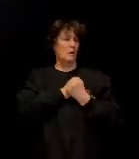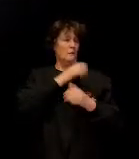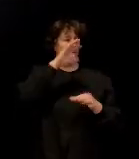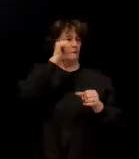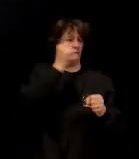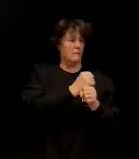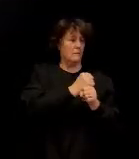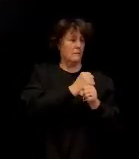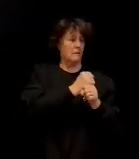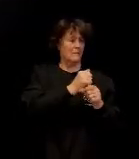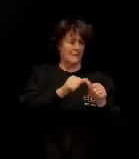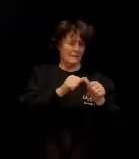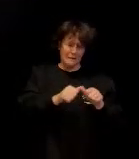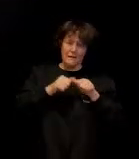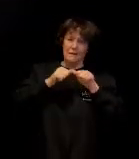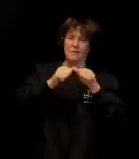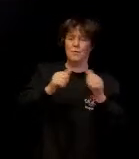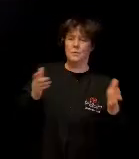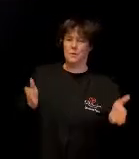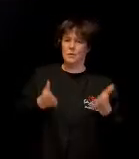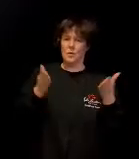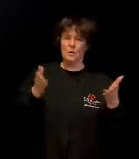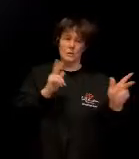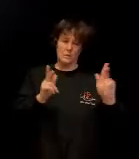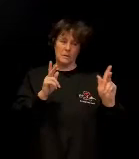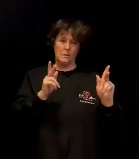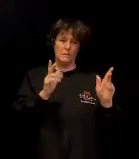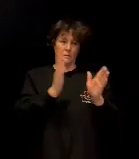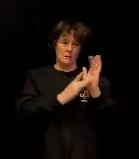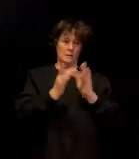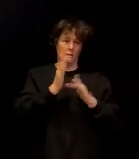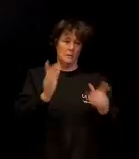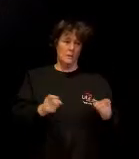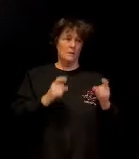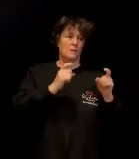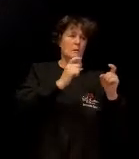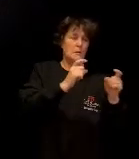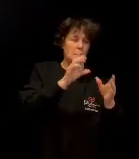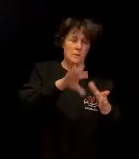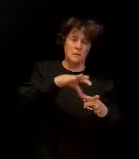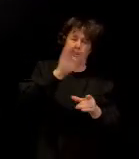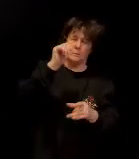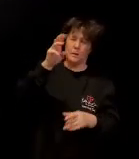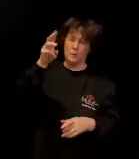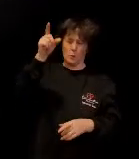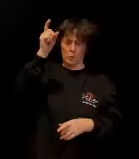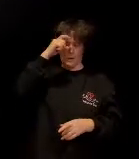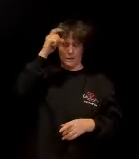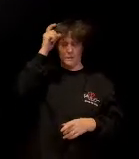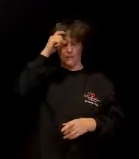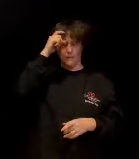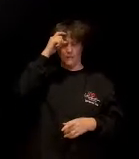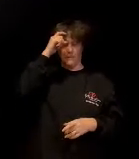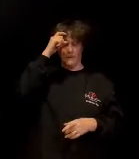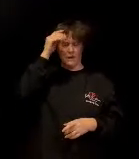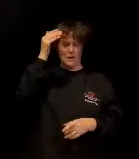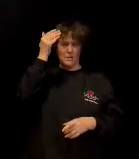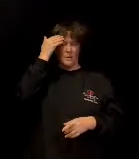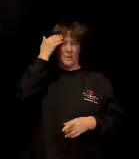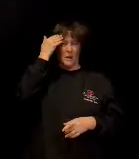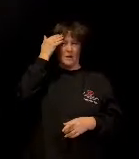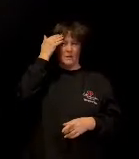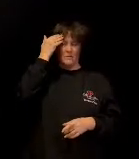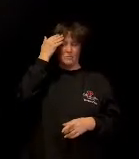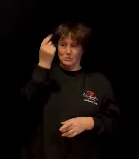to encourage them. He basically says, Jesus, give them the spirit of wisdom and revelation, the revelation knowledge